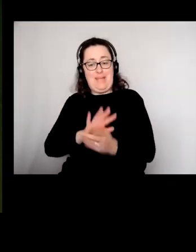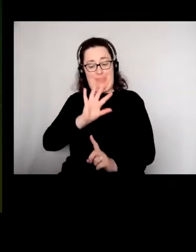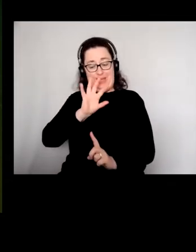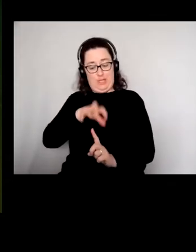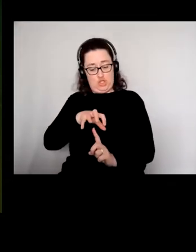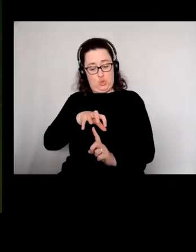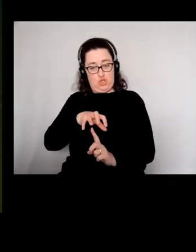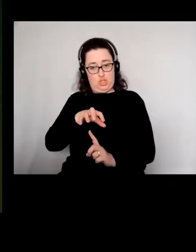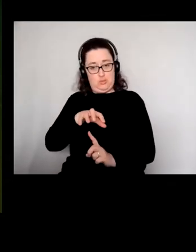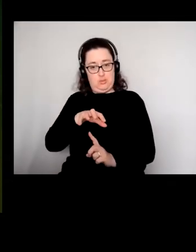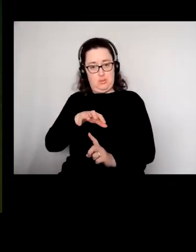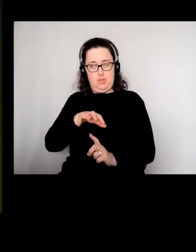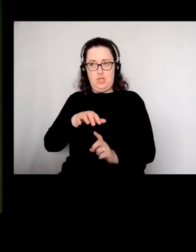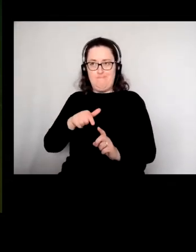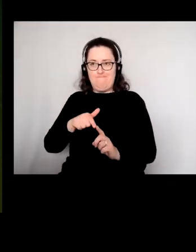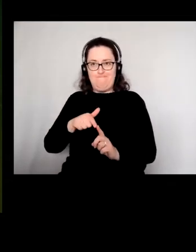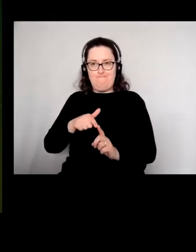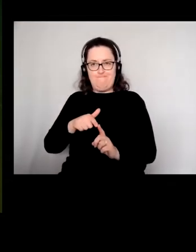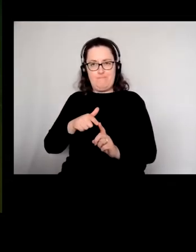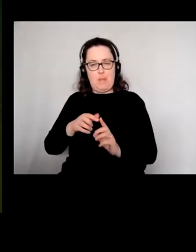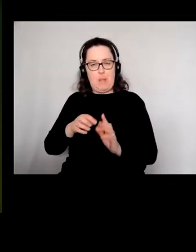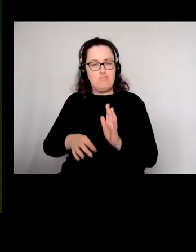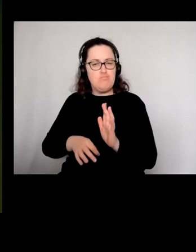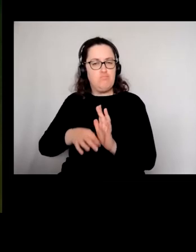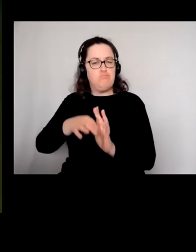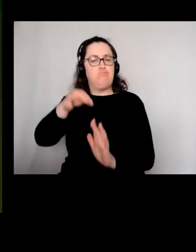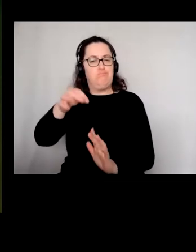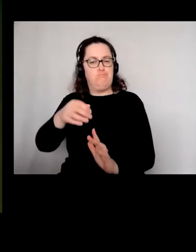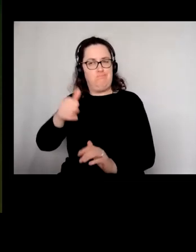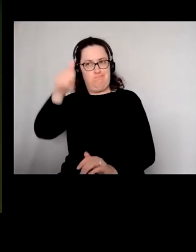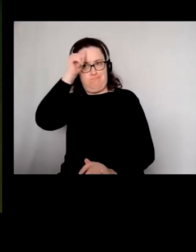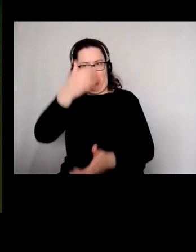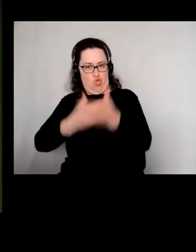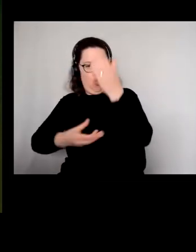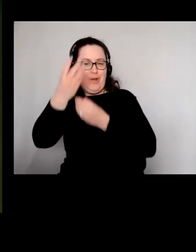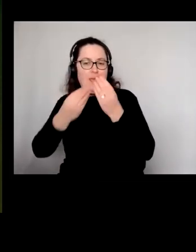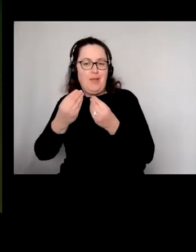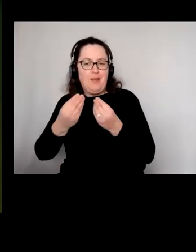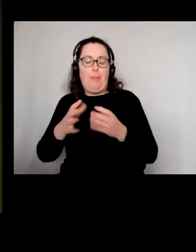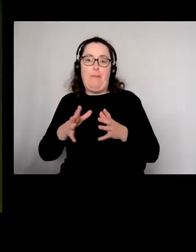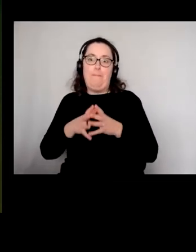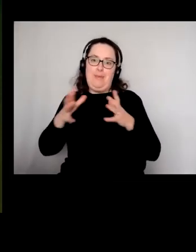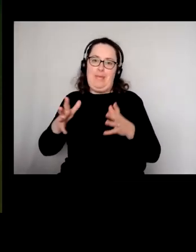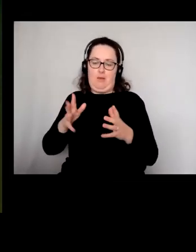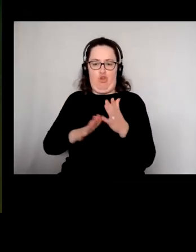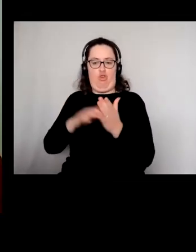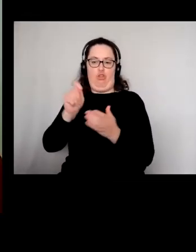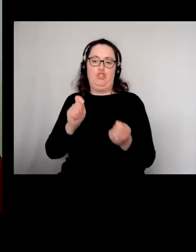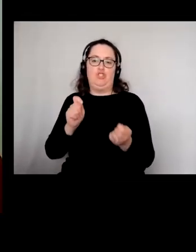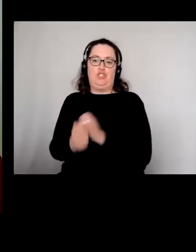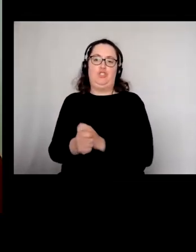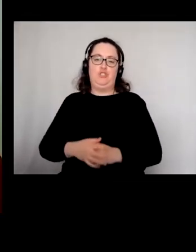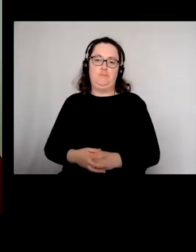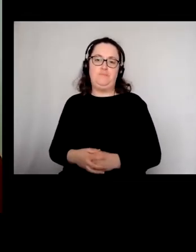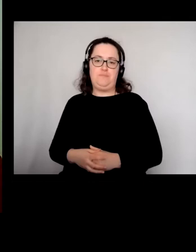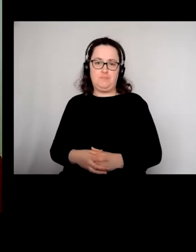the institution, the individuals, and it's about changing the culture. And that is, you know, the biggest issue really is to change that culture. I think